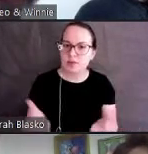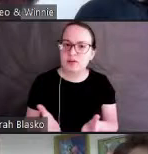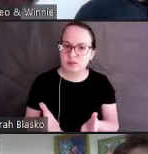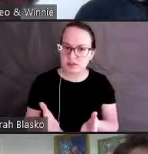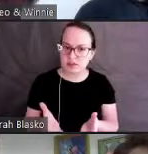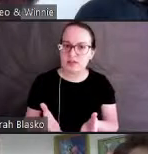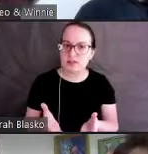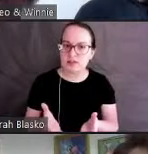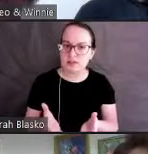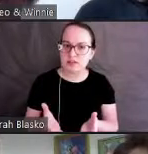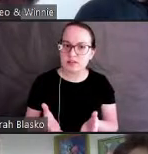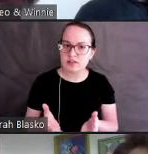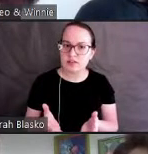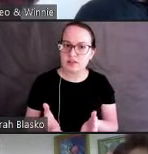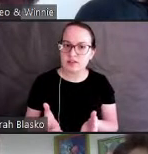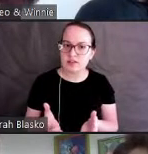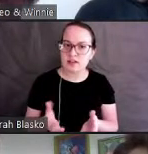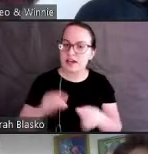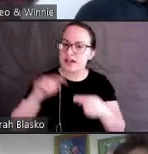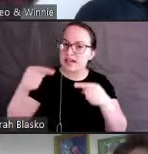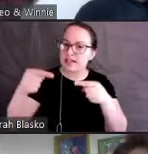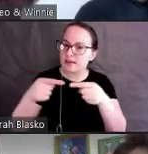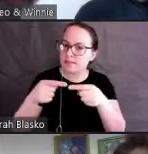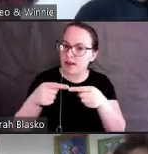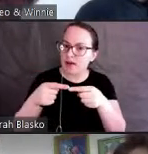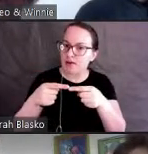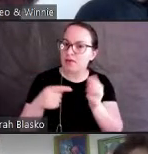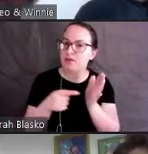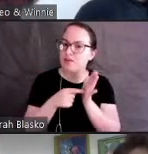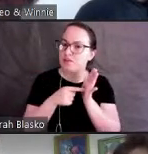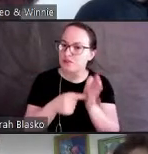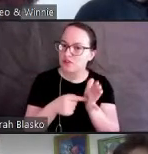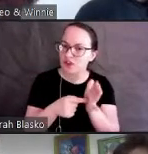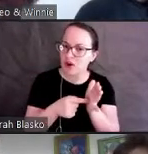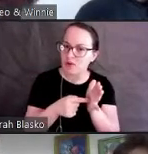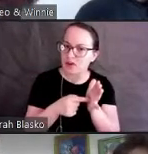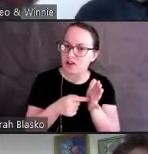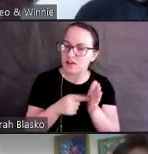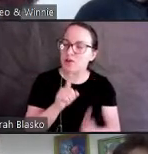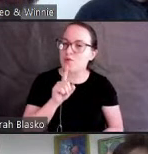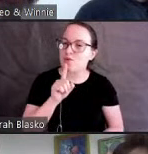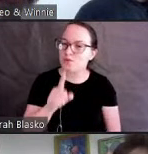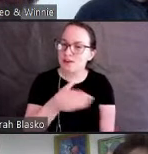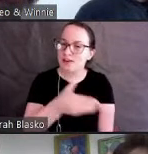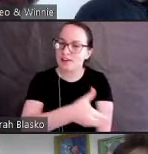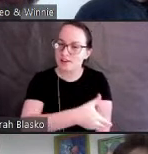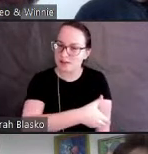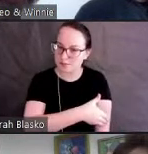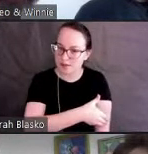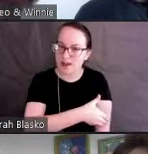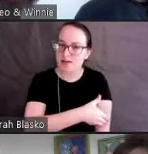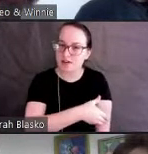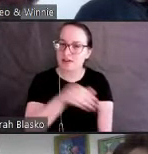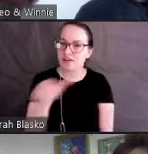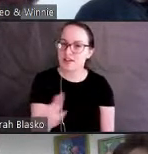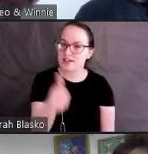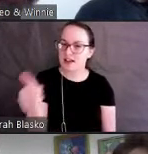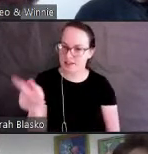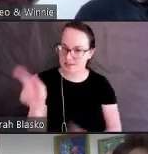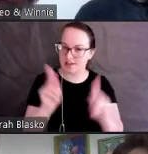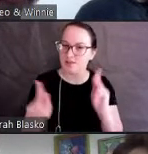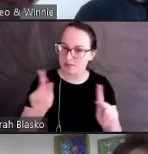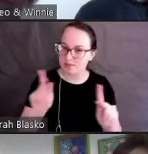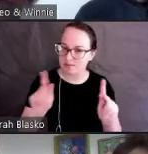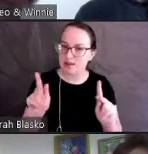to display what real power looks like to those that have the title